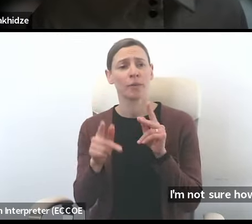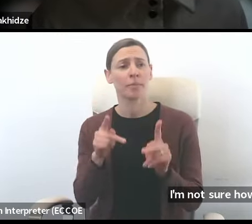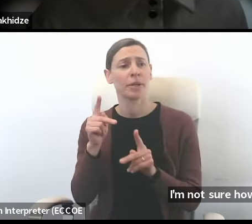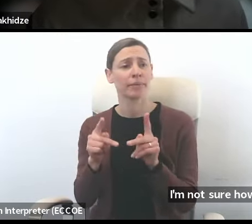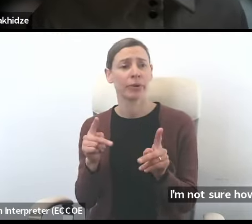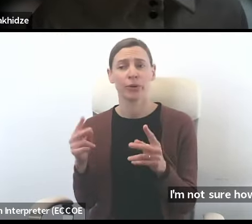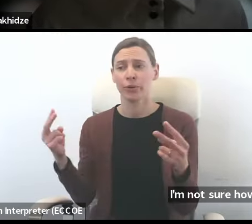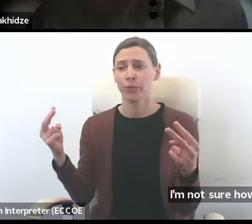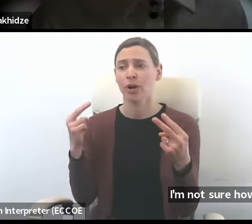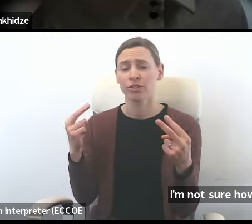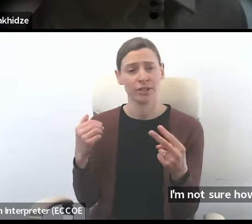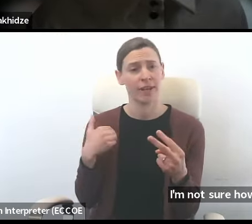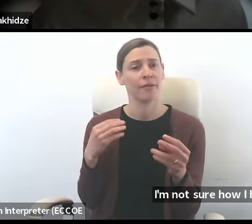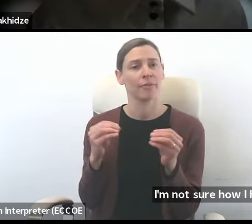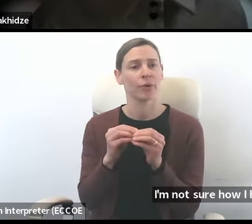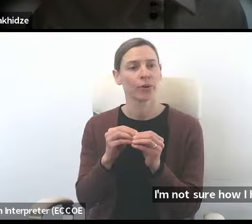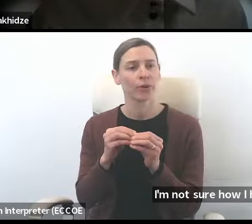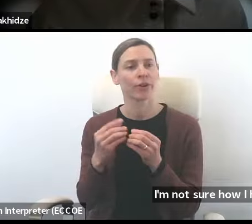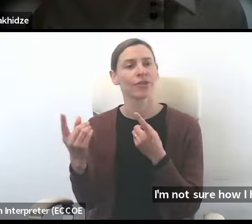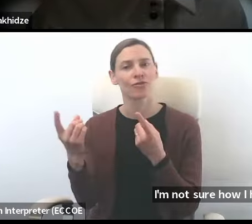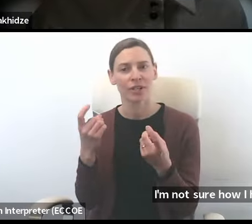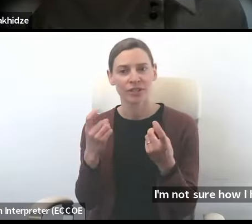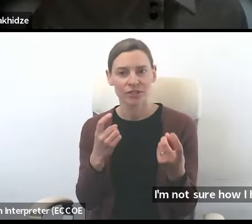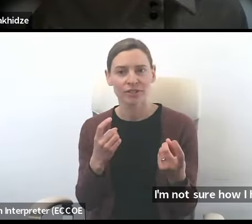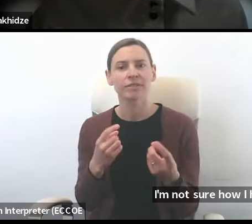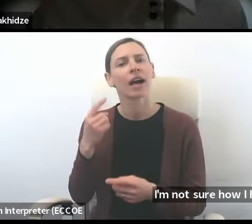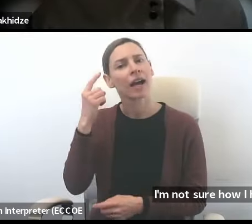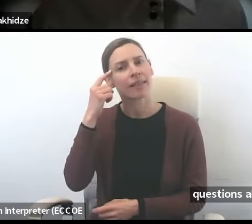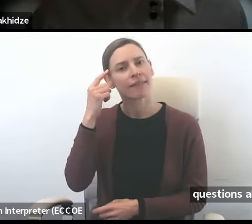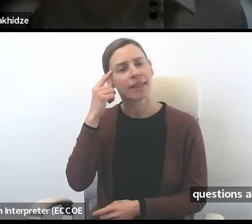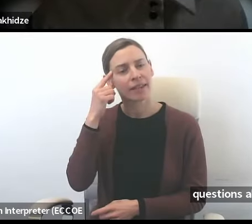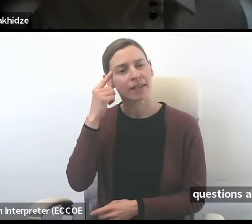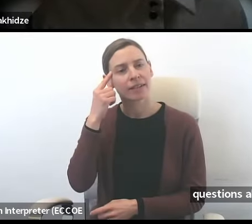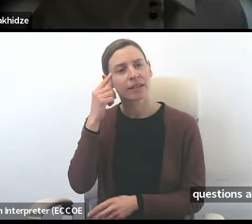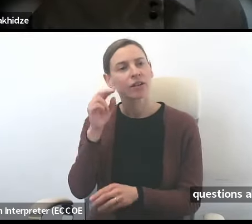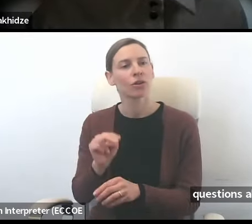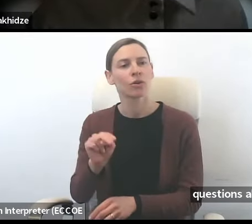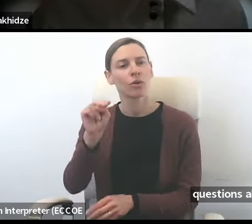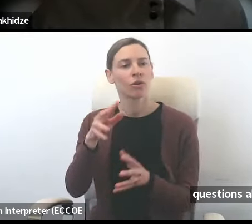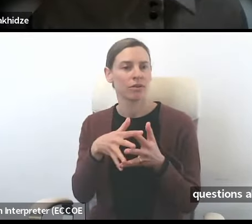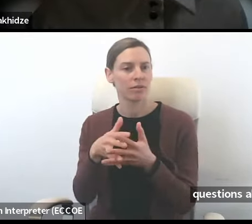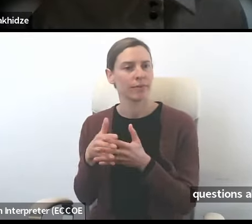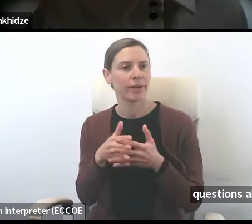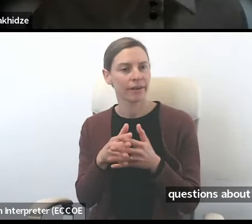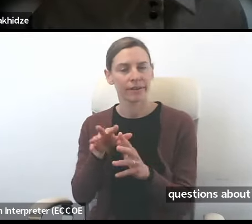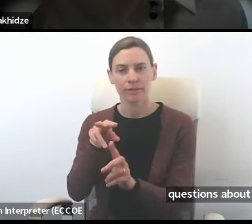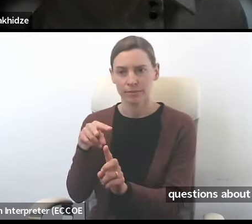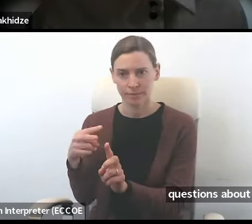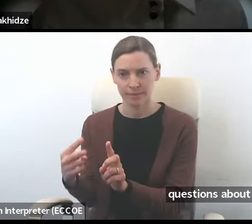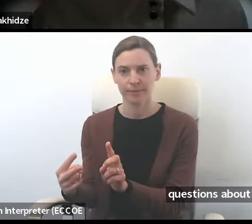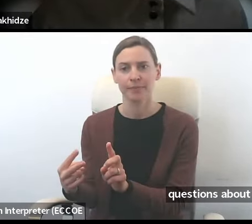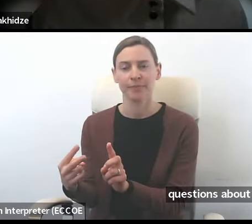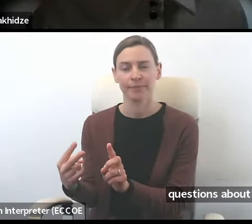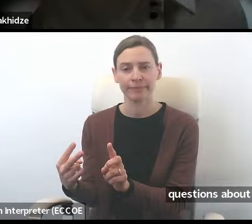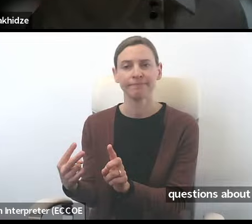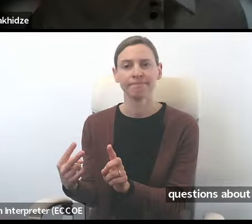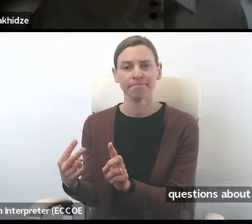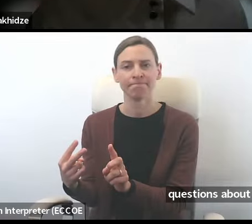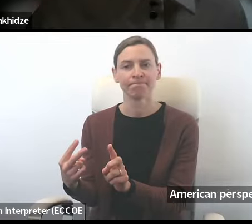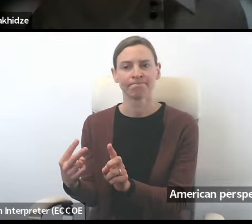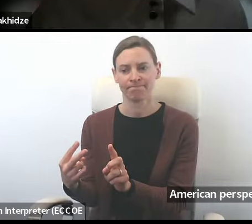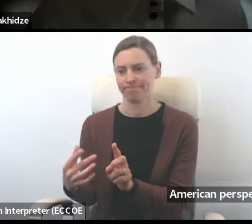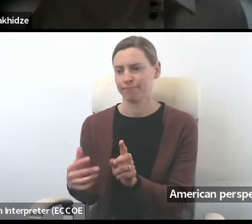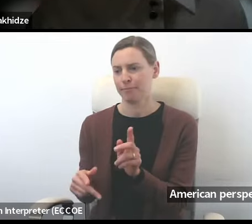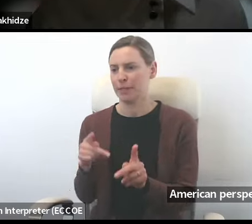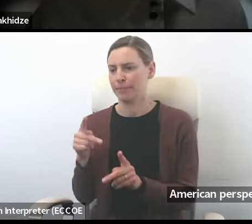I think that from the Northern American perspective, you know, Eastern Europe is a